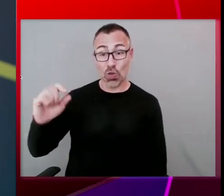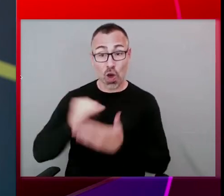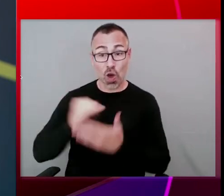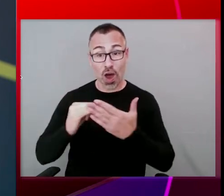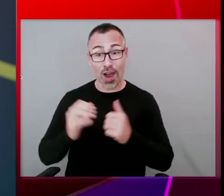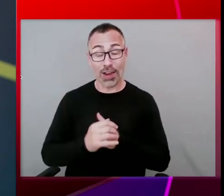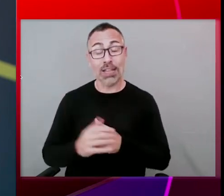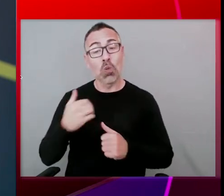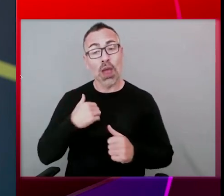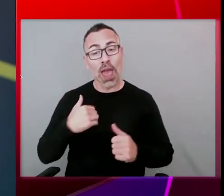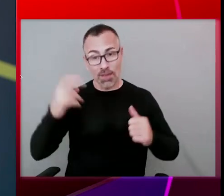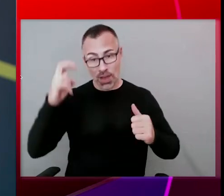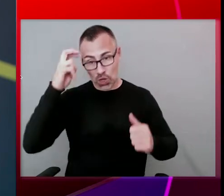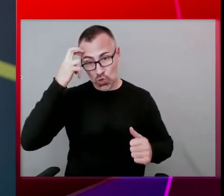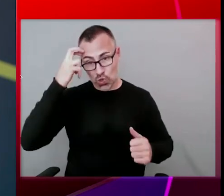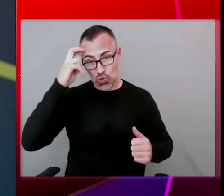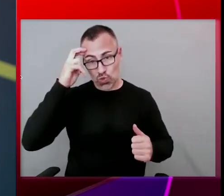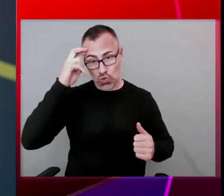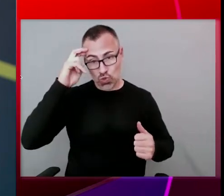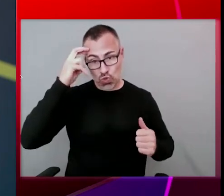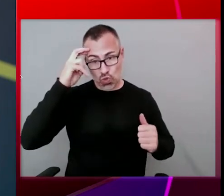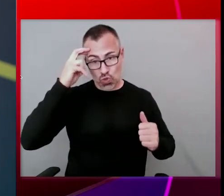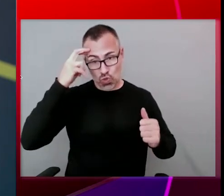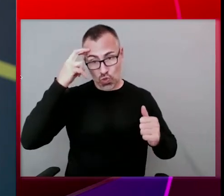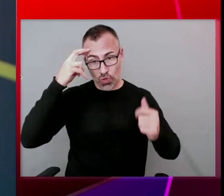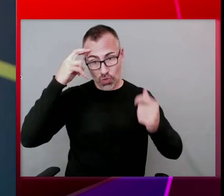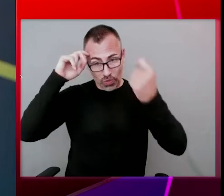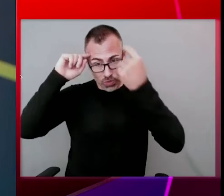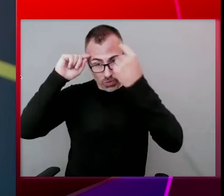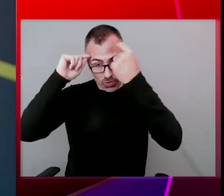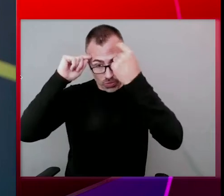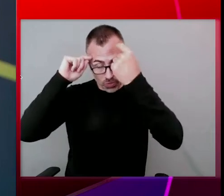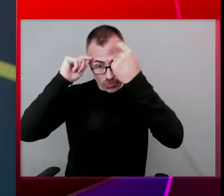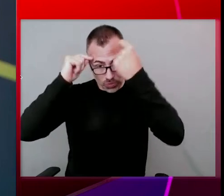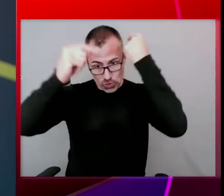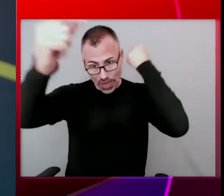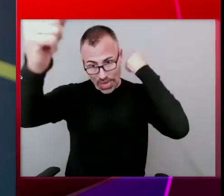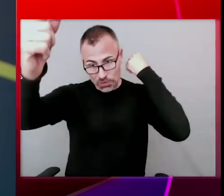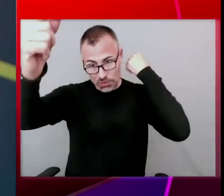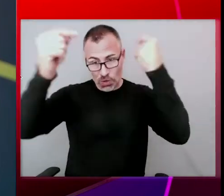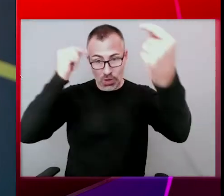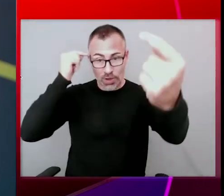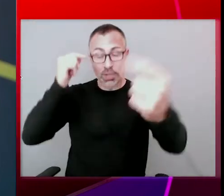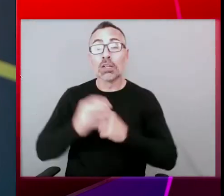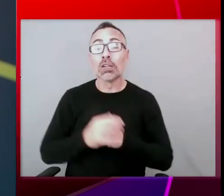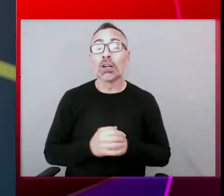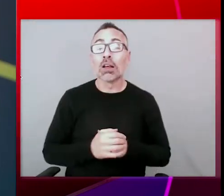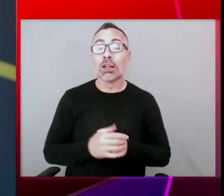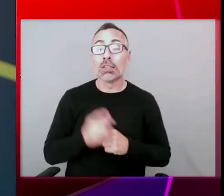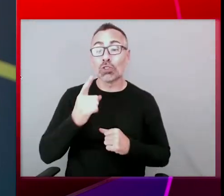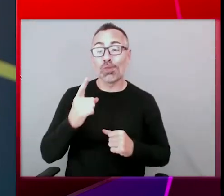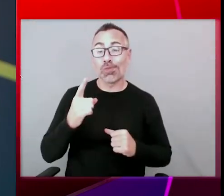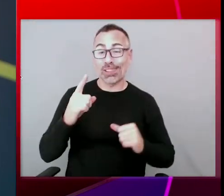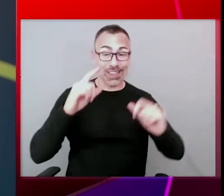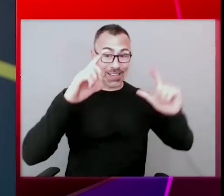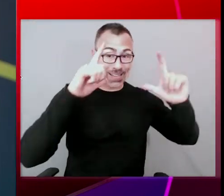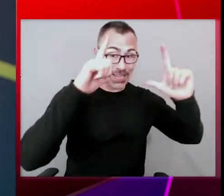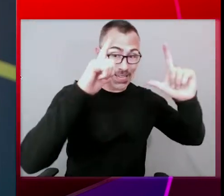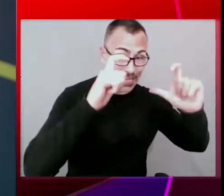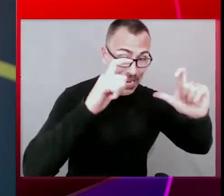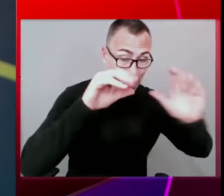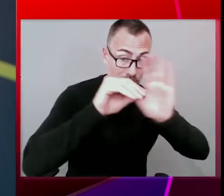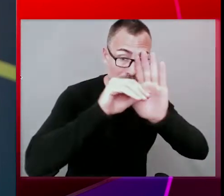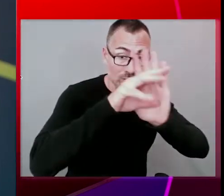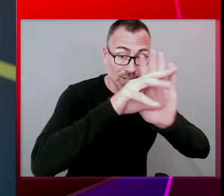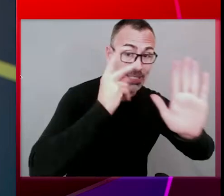where we're taking what the camera sees and stylizing it in the likeness of one of those artists. So kind